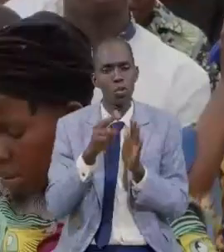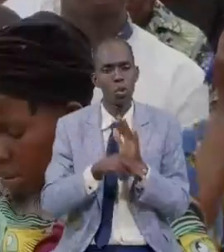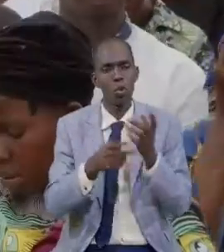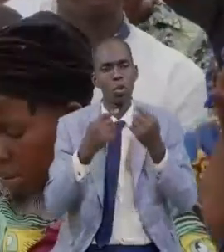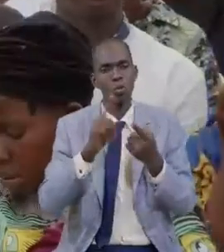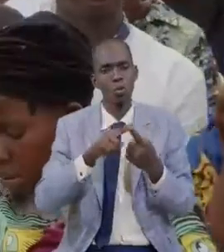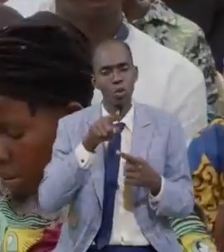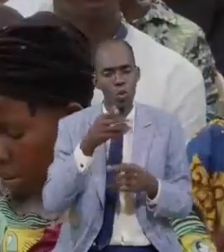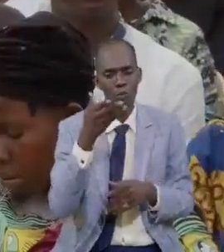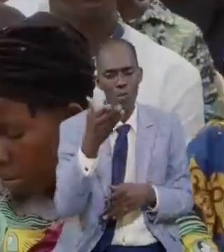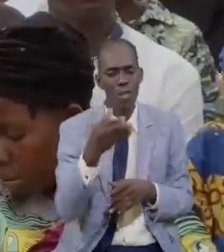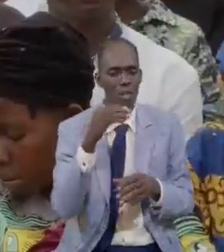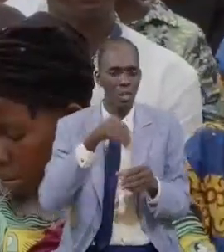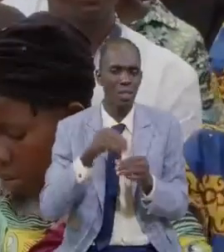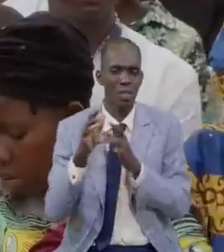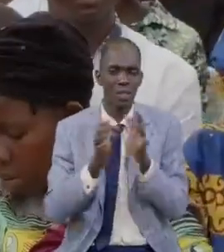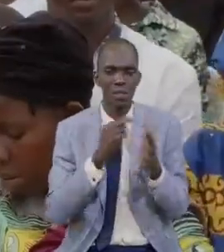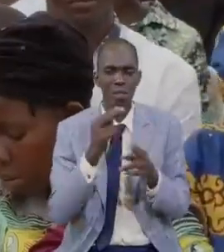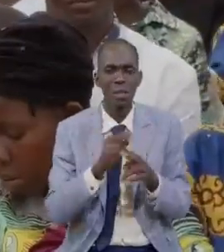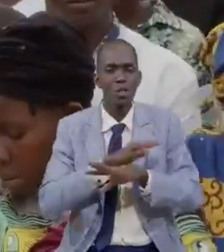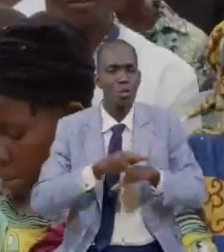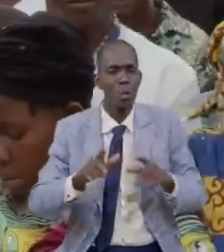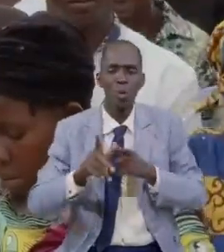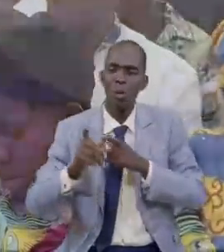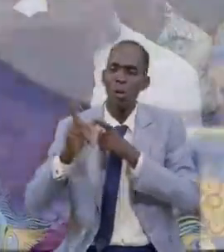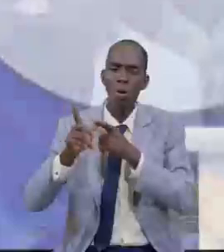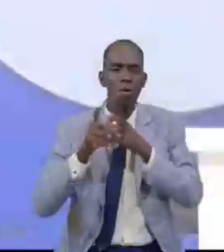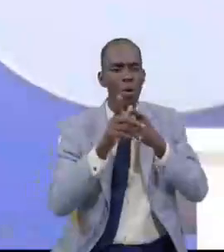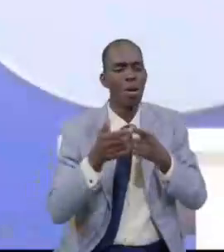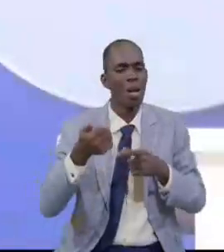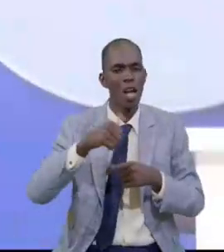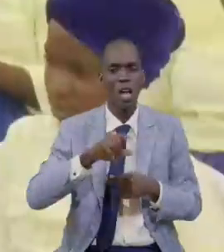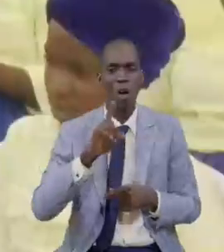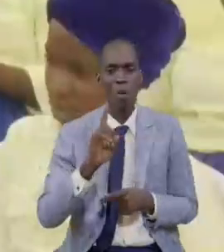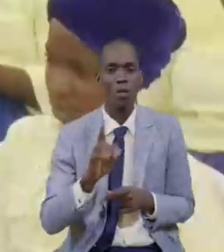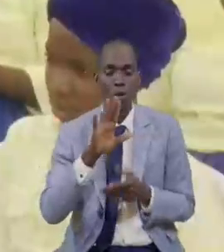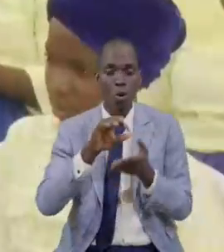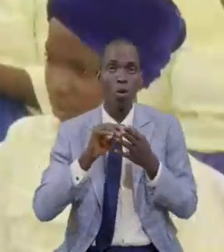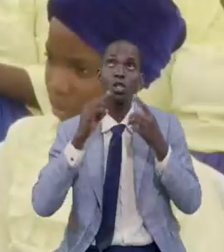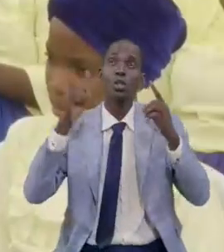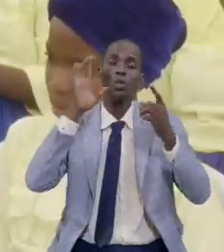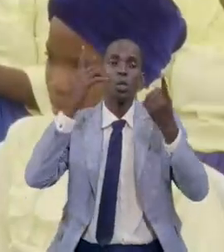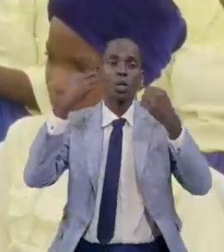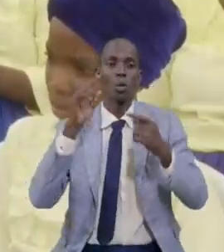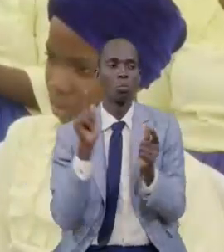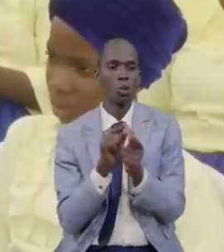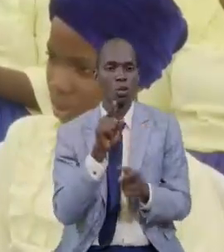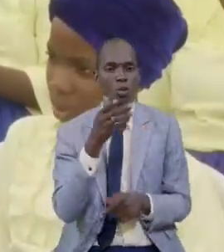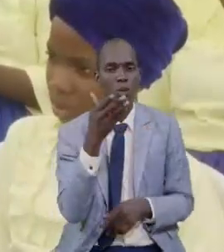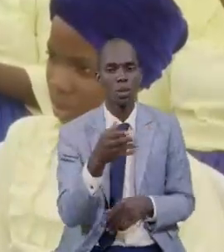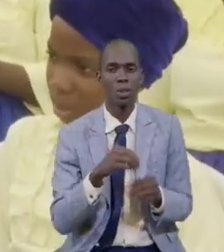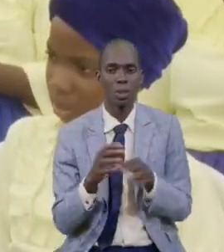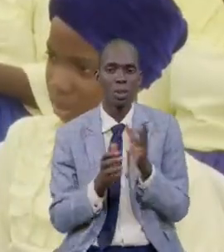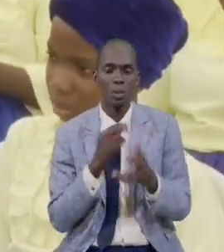away anywhere. Your prosperity will come here. Your progress will come here.